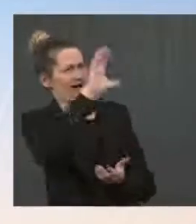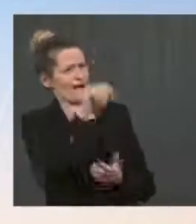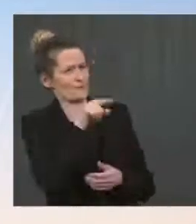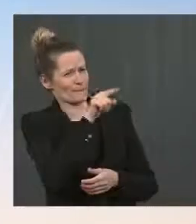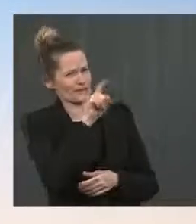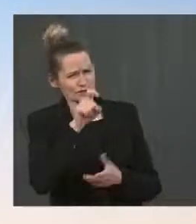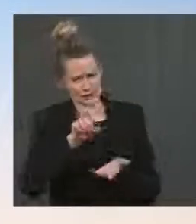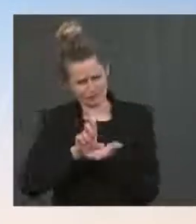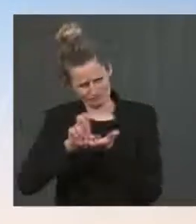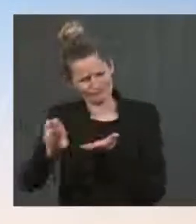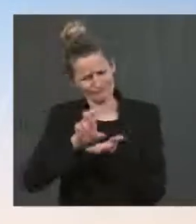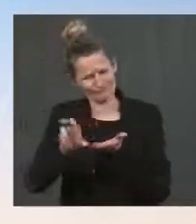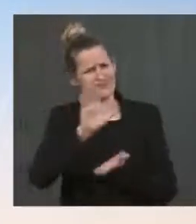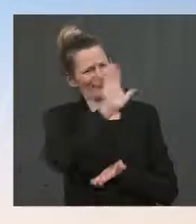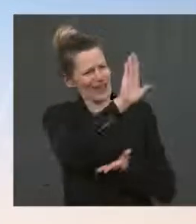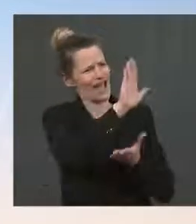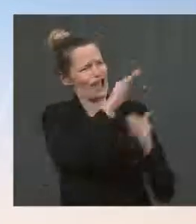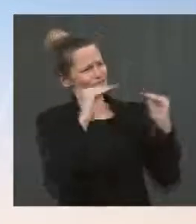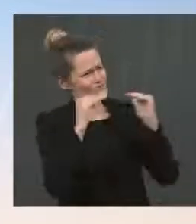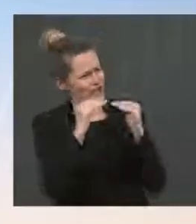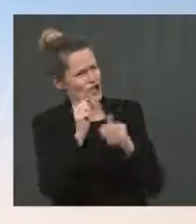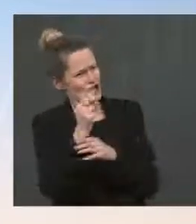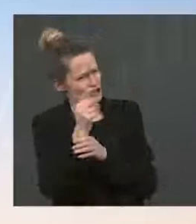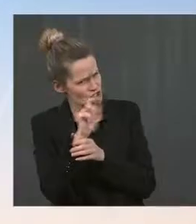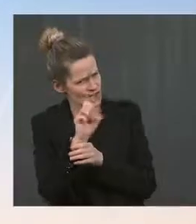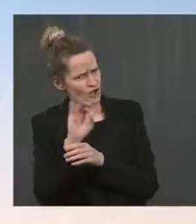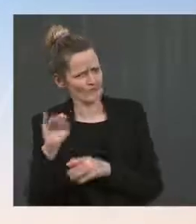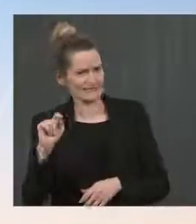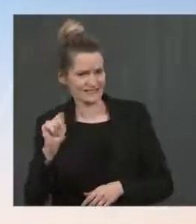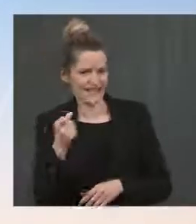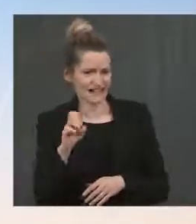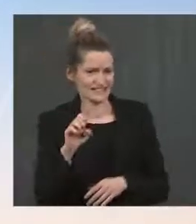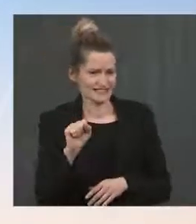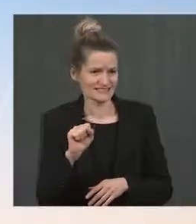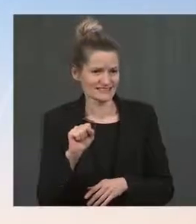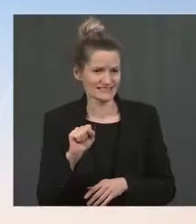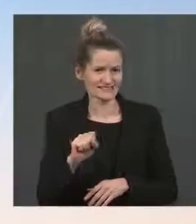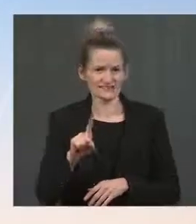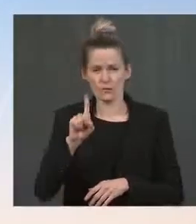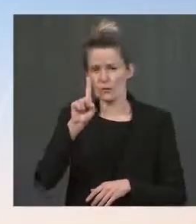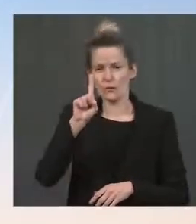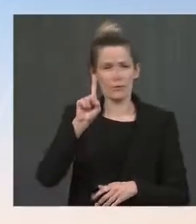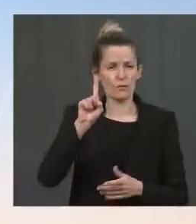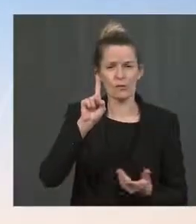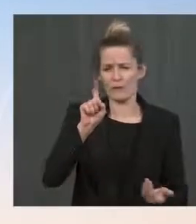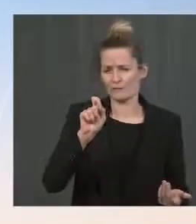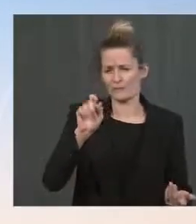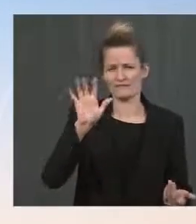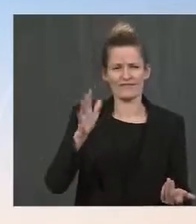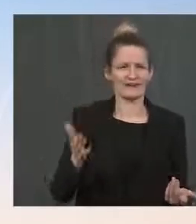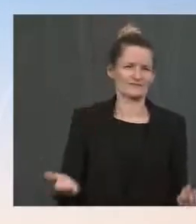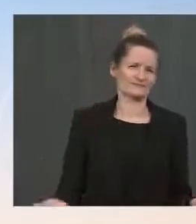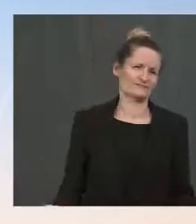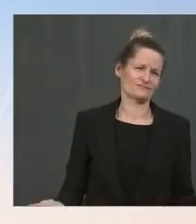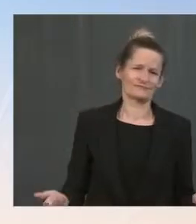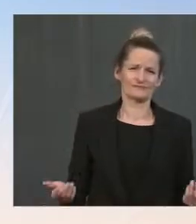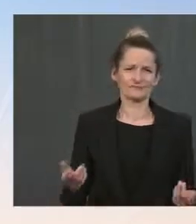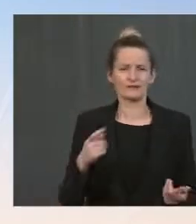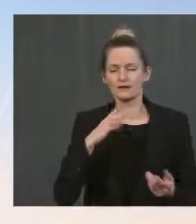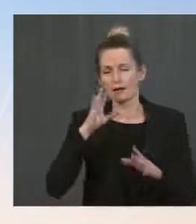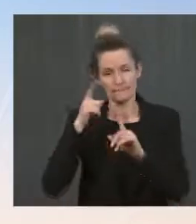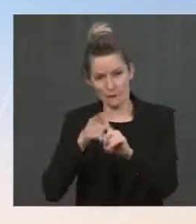not actually accurate to call it any of these sizes, 1, 1.5, 2, 3.5. This is going to be paid for. That is something the